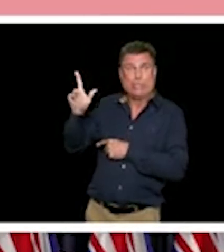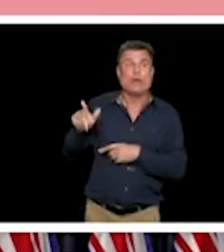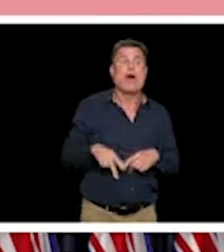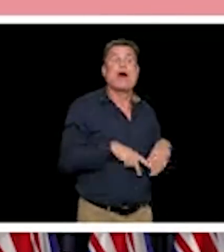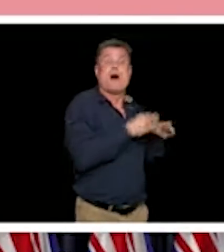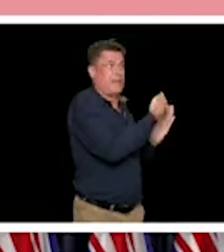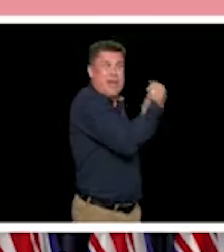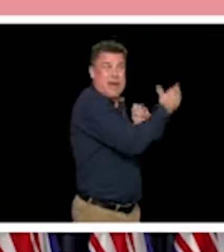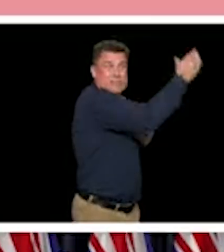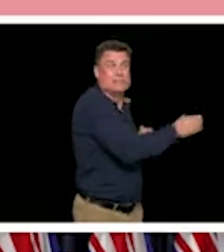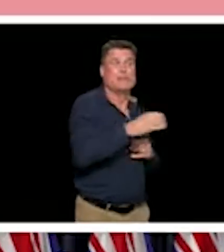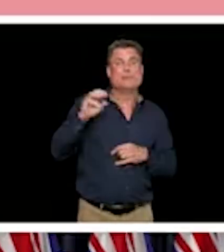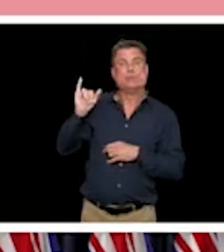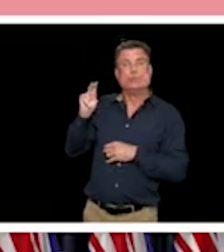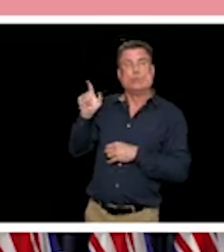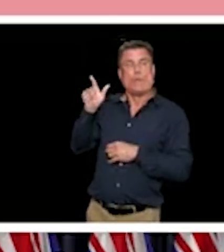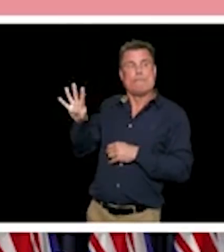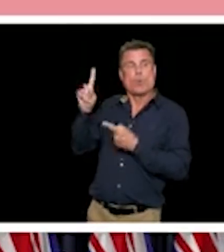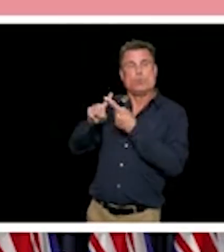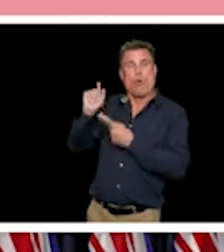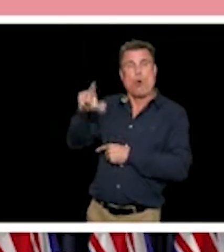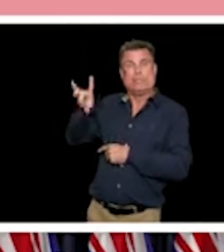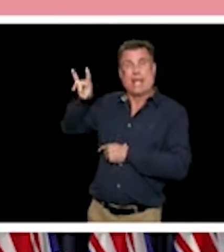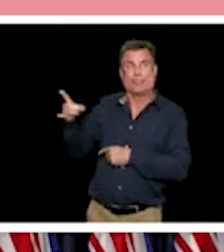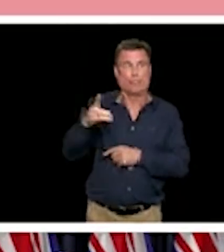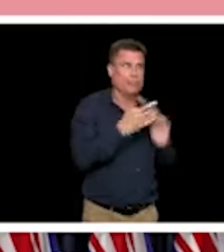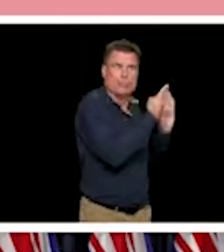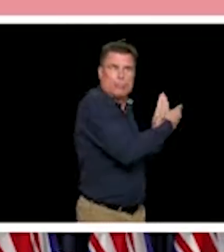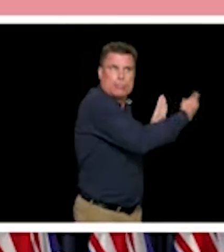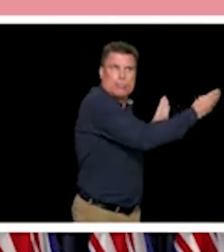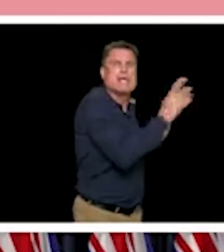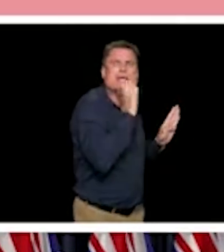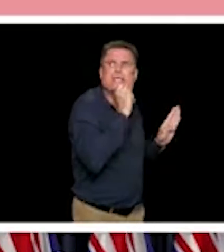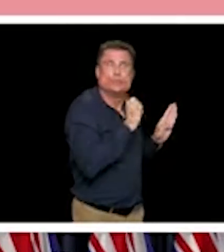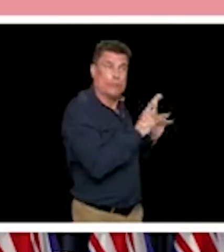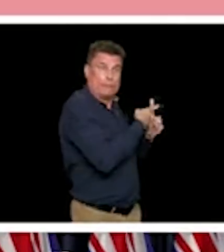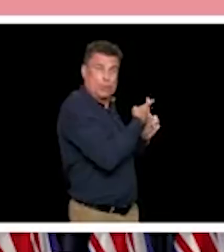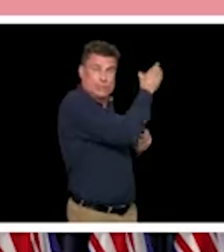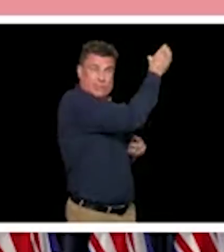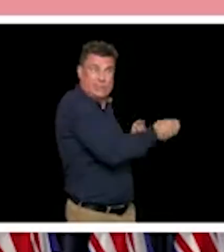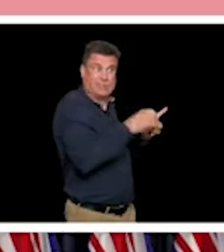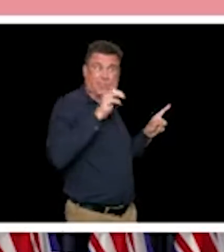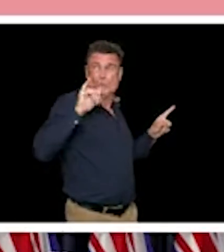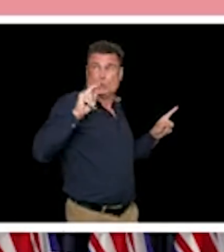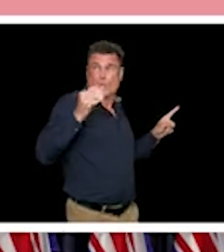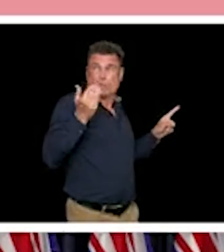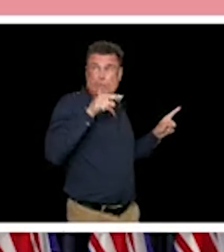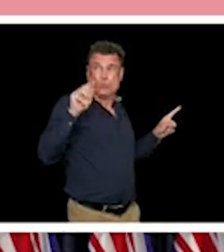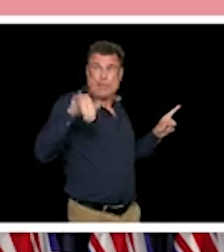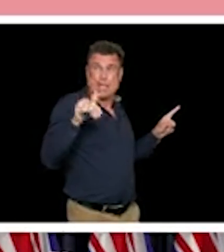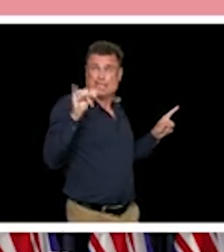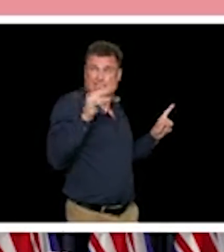recall, many of the people who were infected early on reflected the outbreaks we had in long-term care homes. So there was younger people who